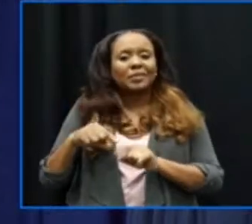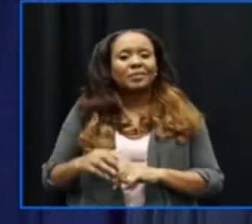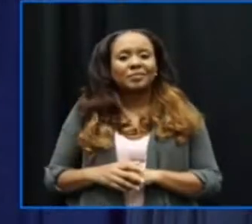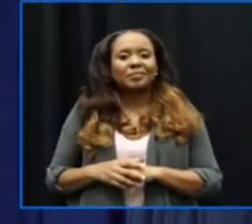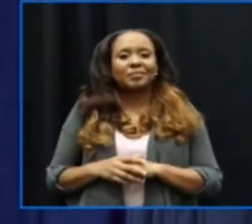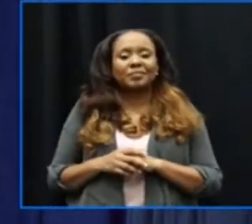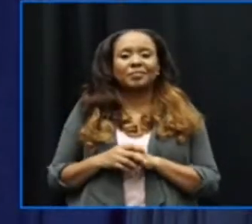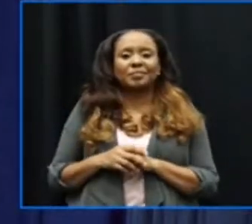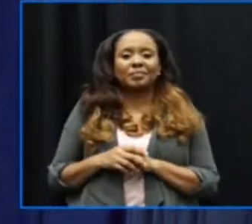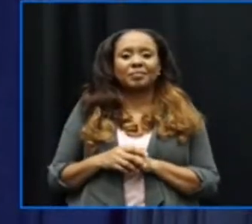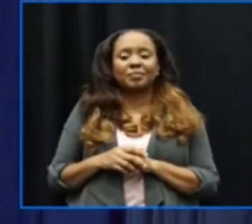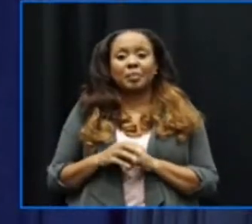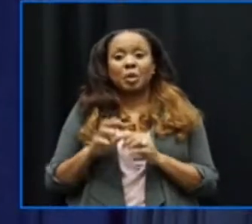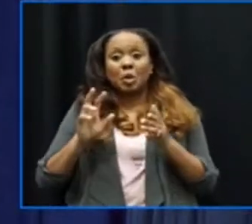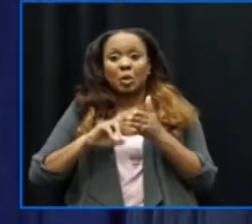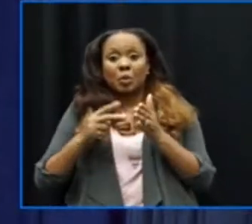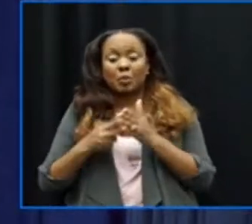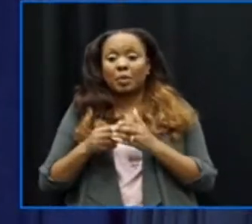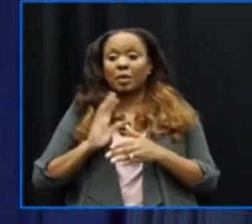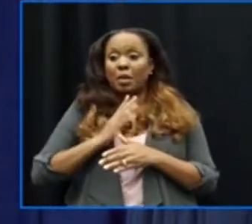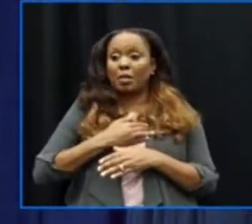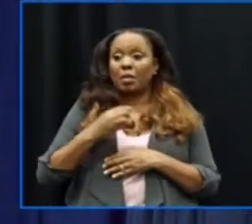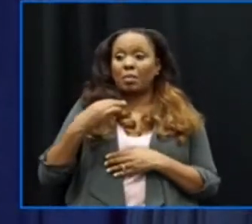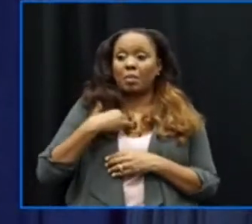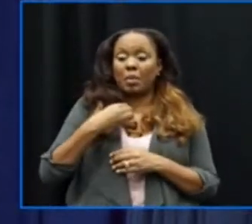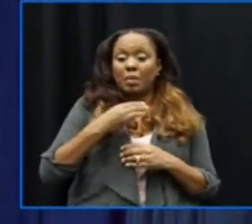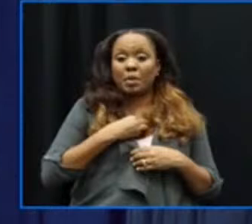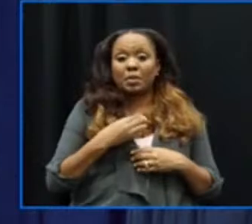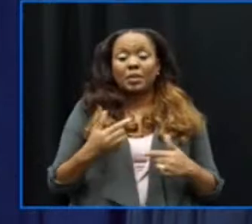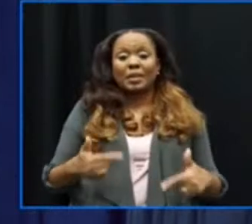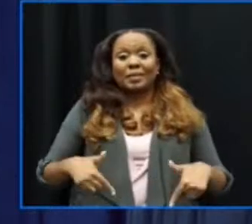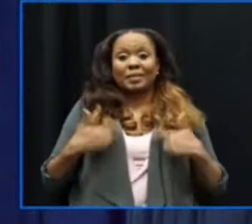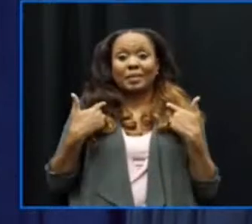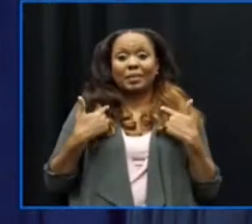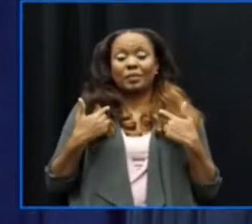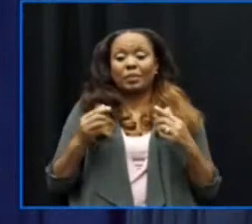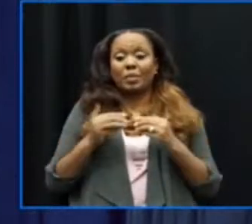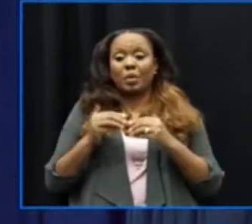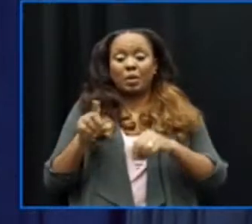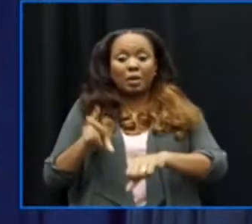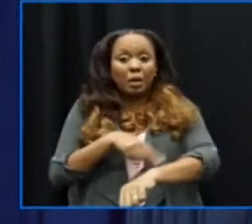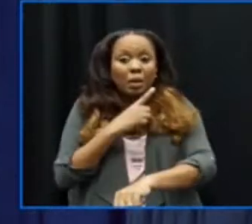that our members are living longer, they're living healthier, they